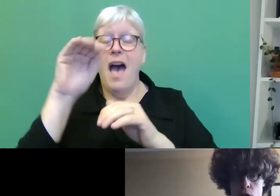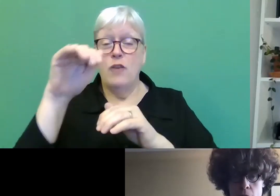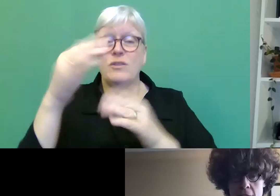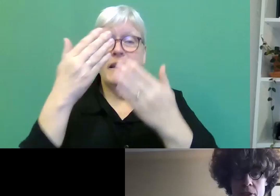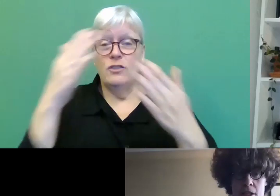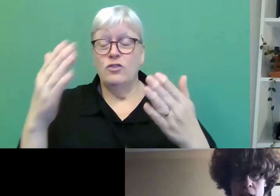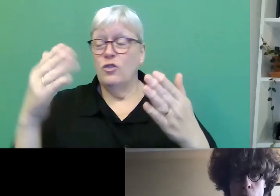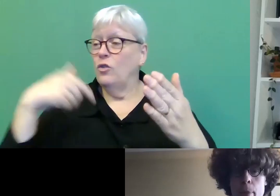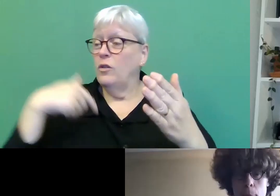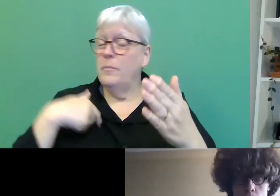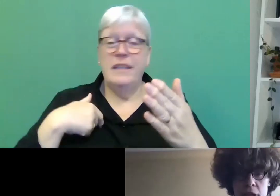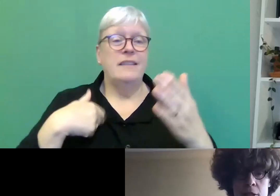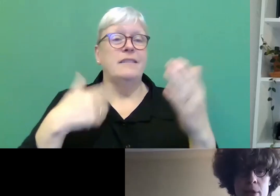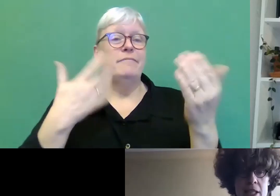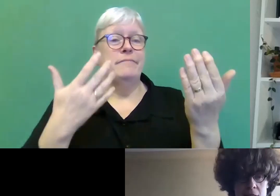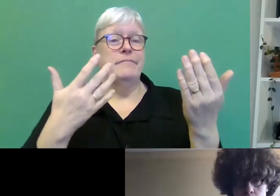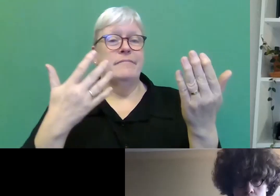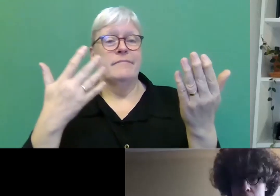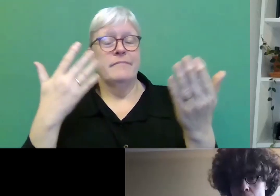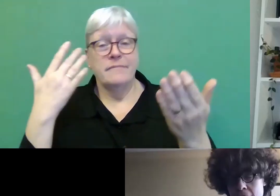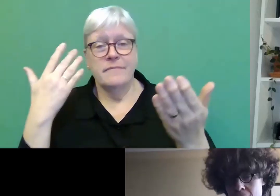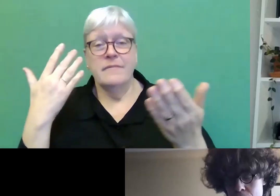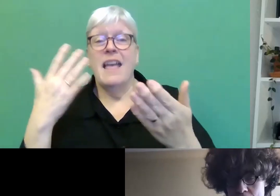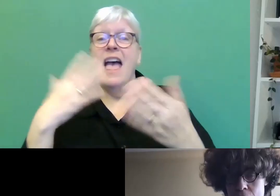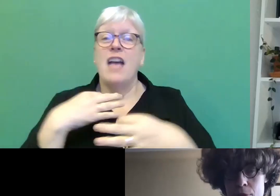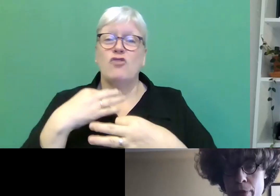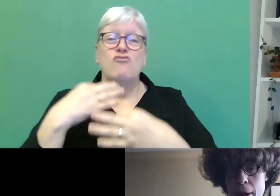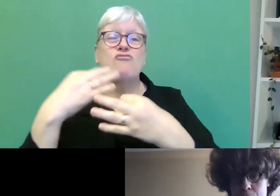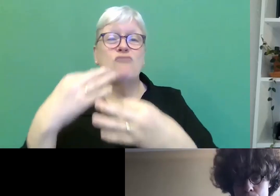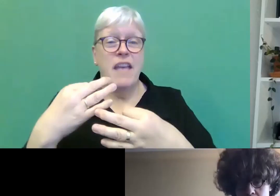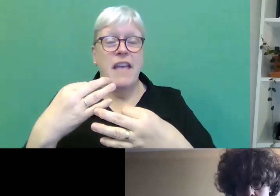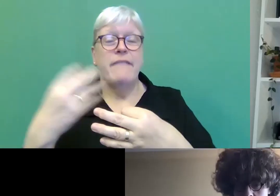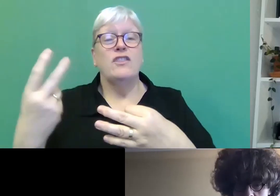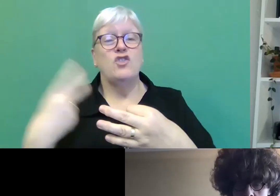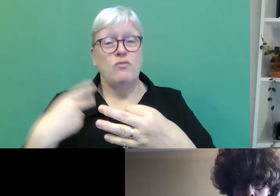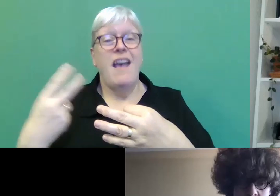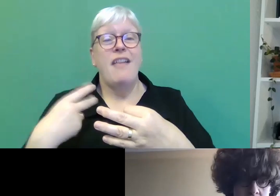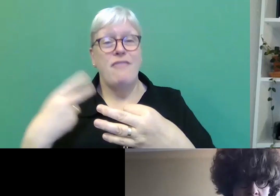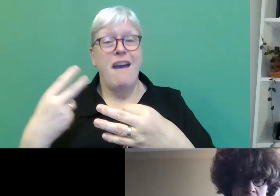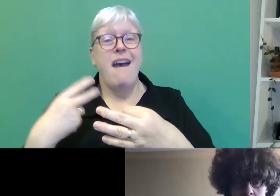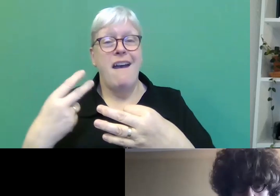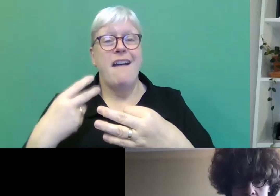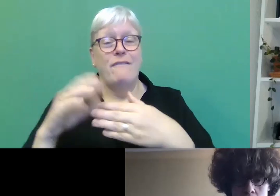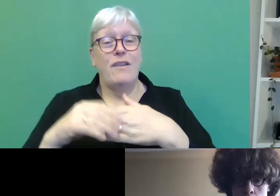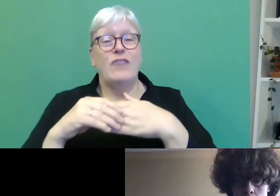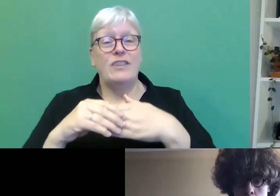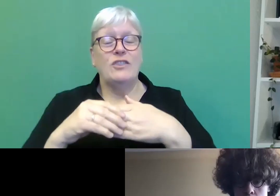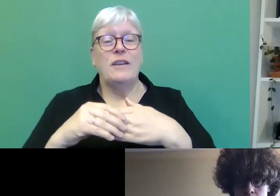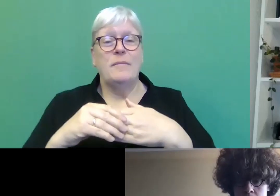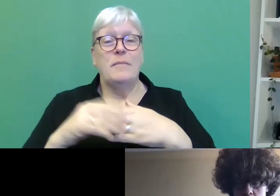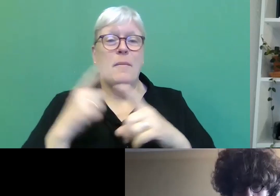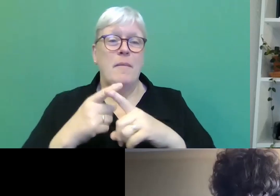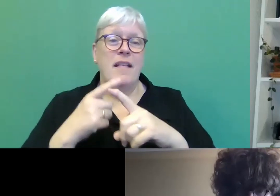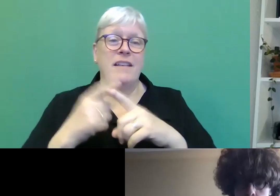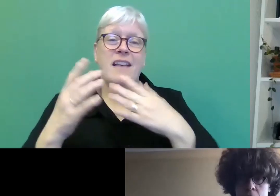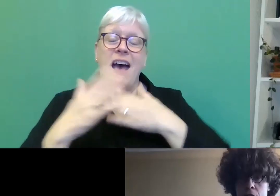so it created this little bubble of intimacy that really cemented the friendships from that perspective. Plus, I love being in locomotion.